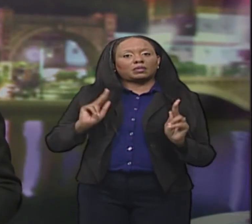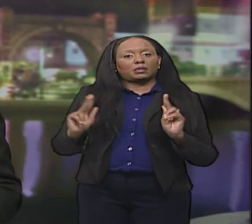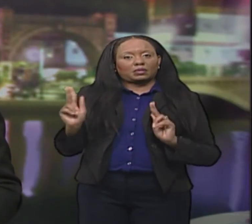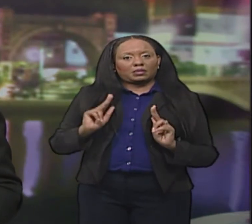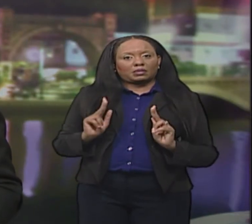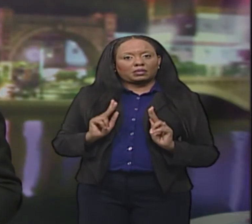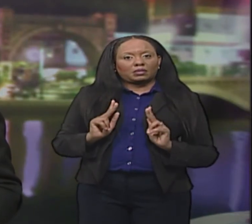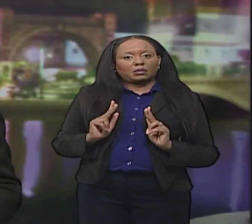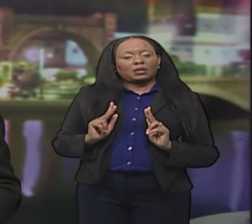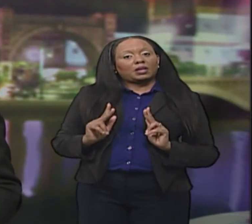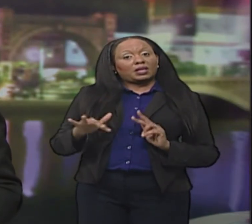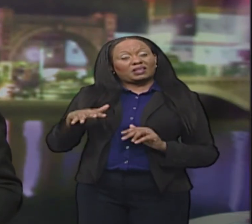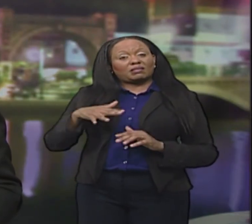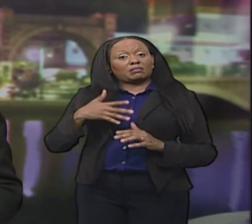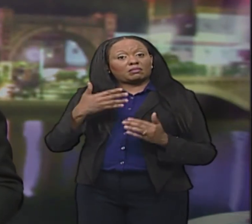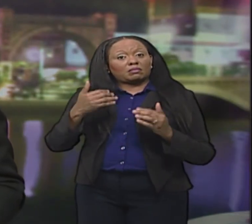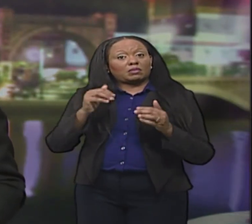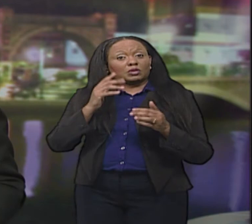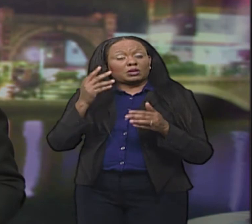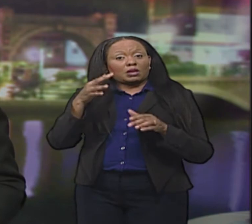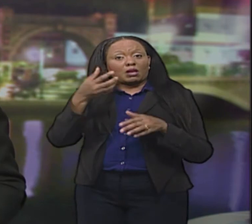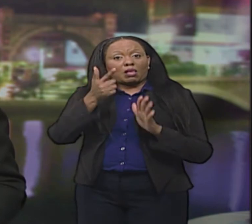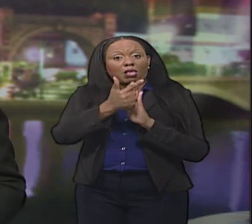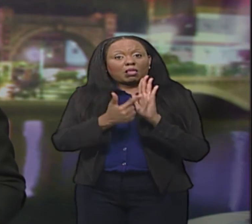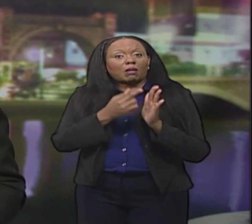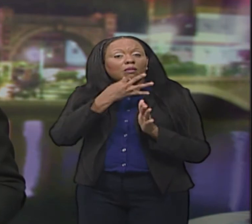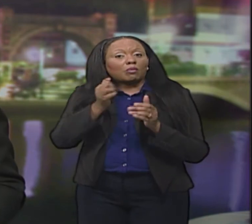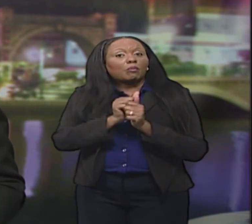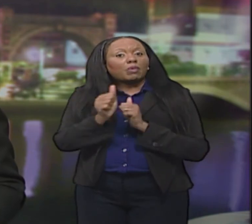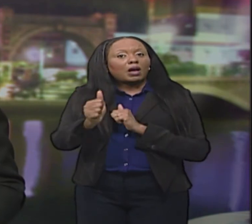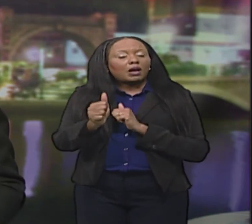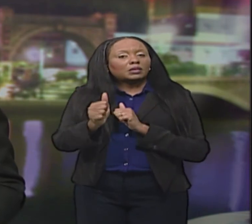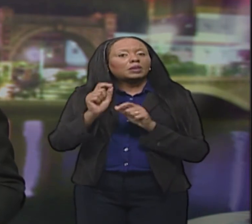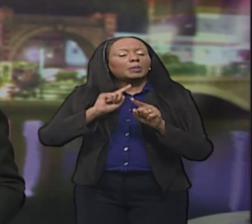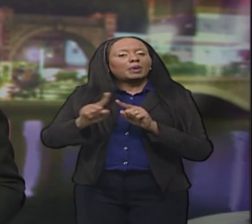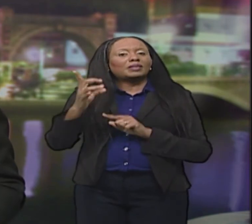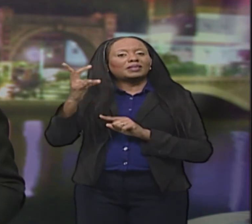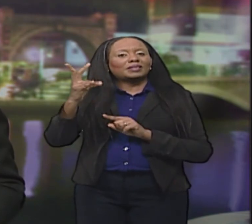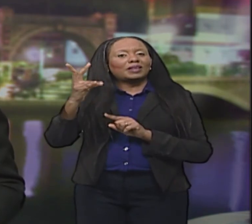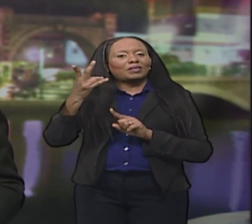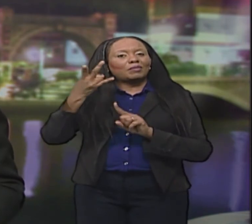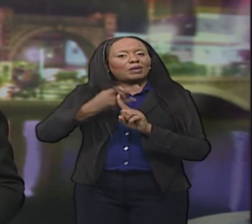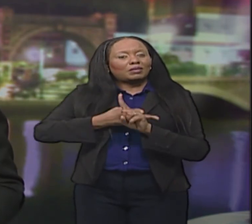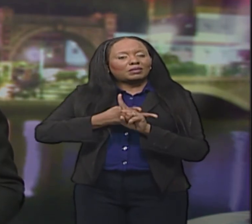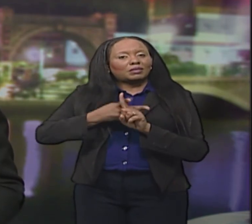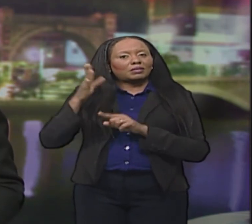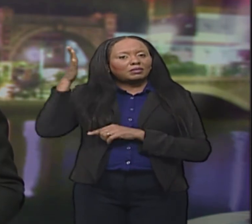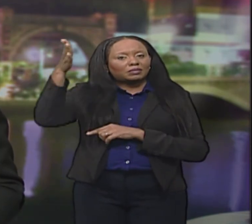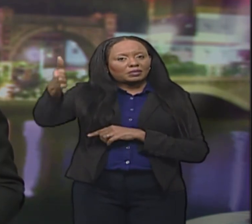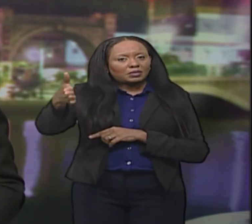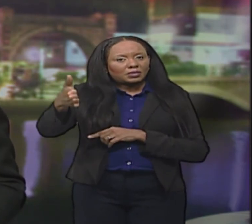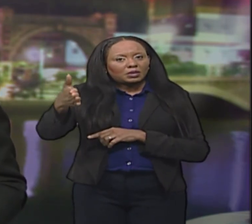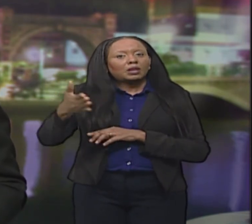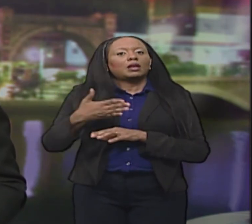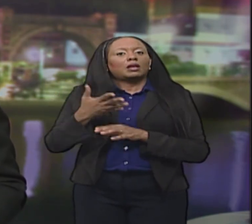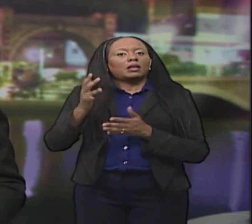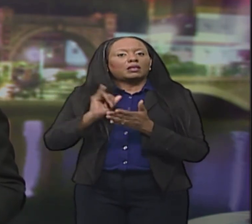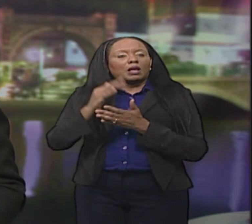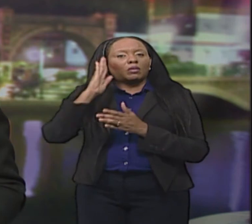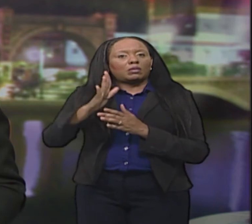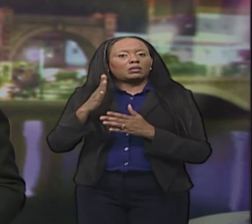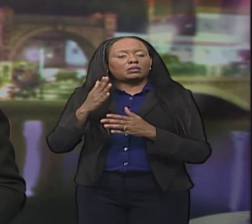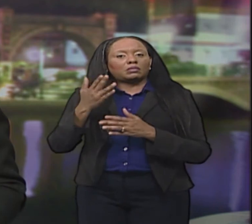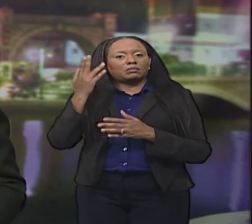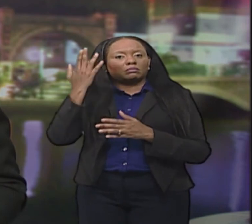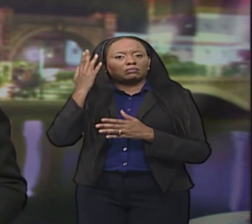the passing of healthcare insurance legislation and a little less than a year before implementing a national health insurance program. This was